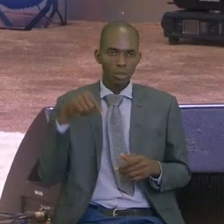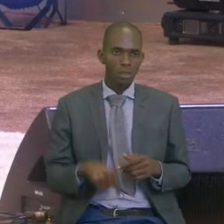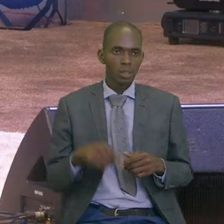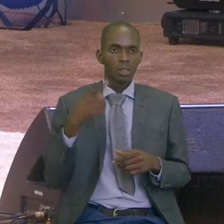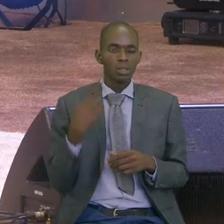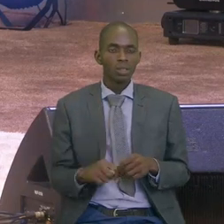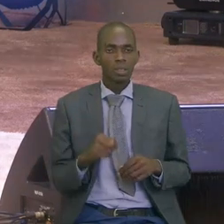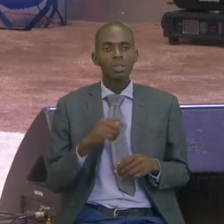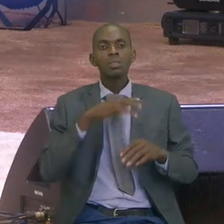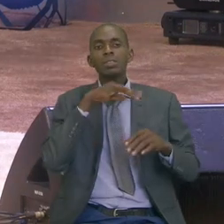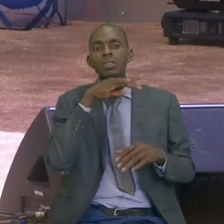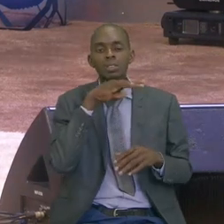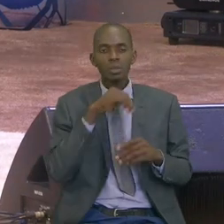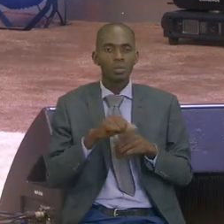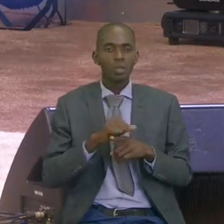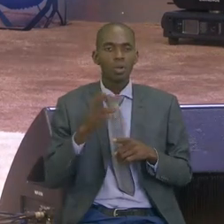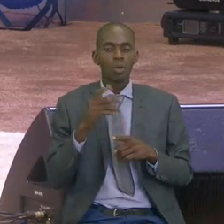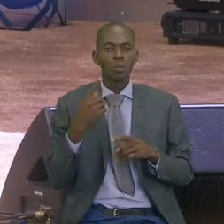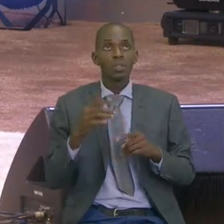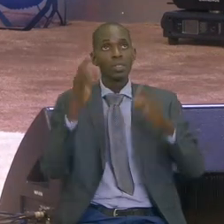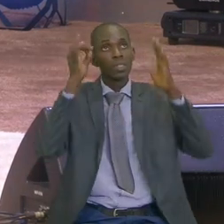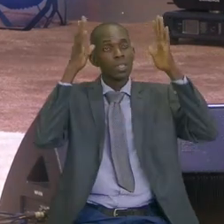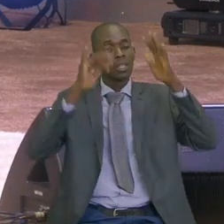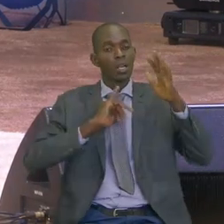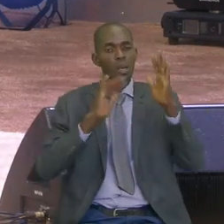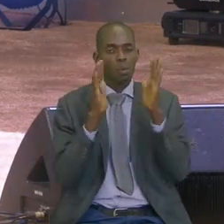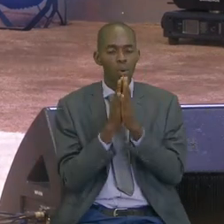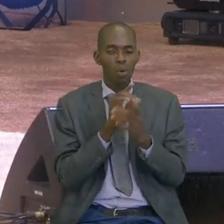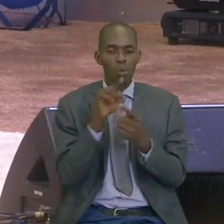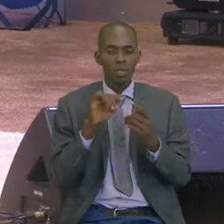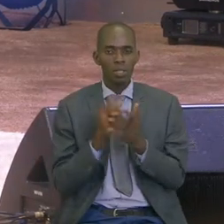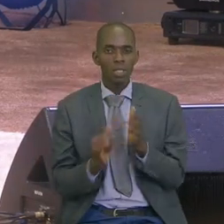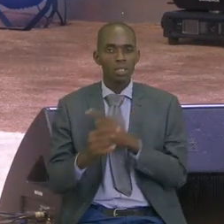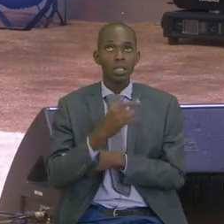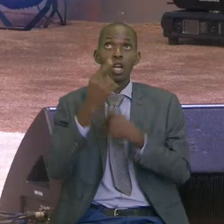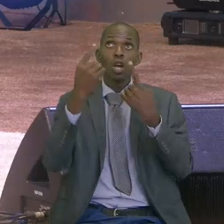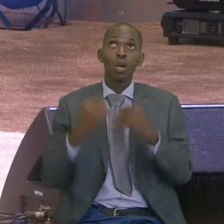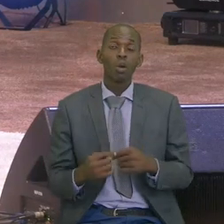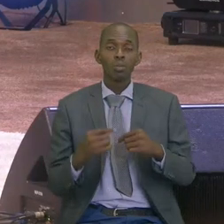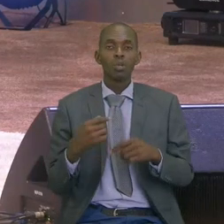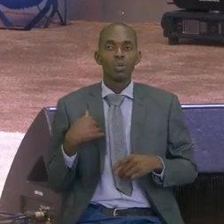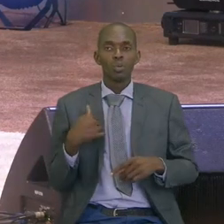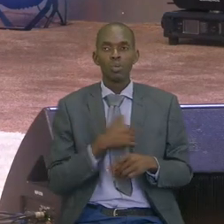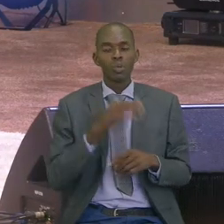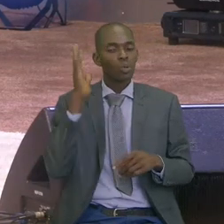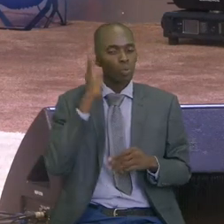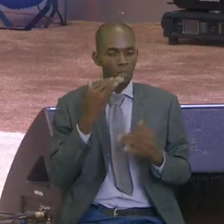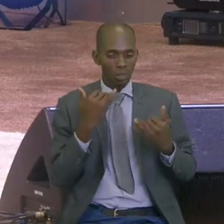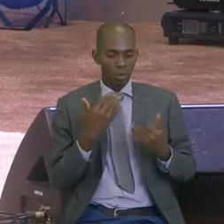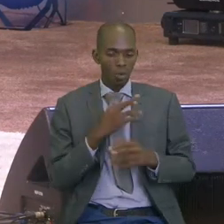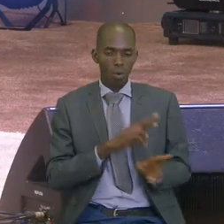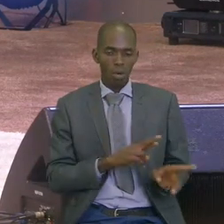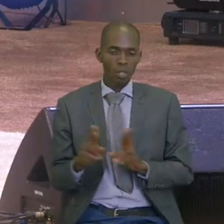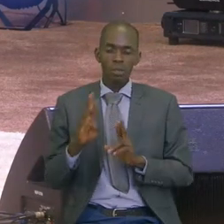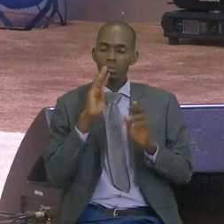the terrible. I pray that when that day will come, will be on the Lord's side even